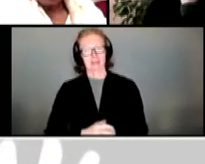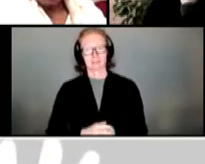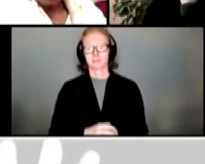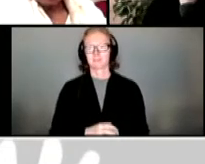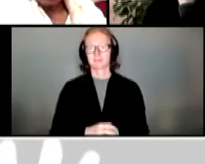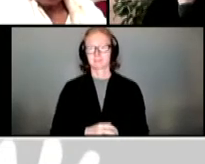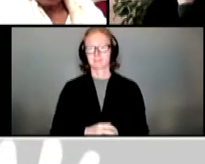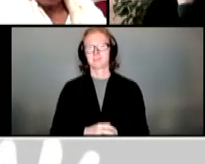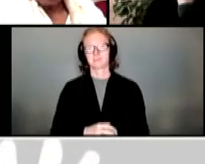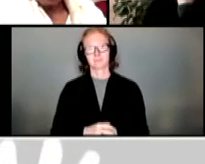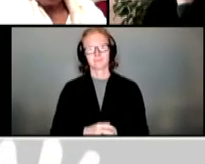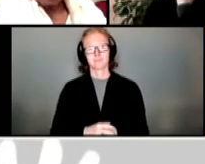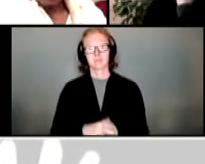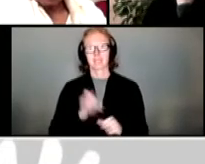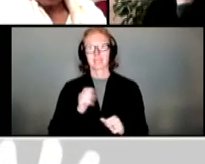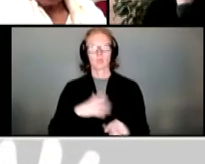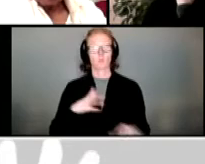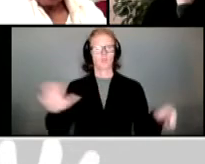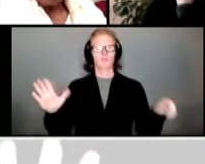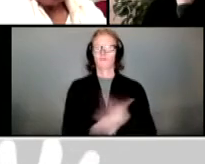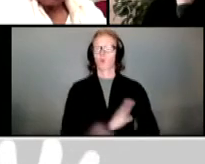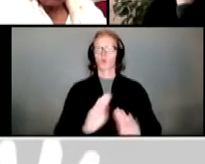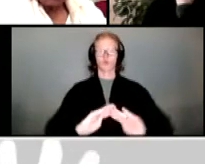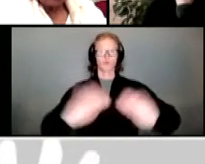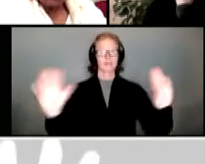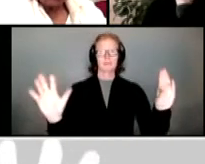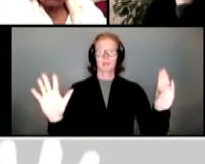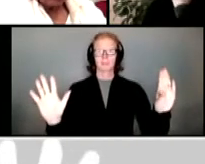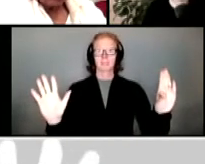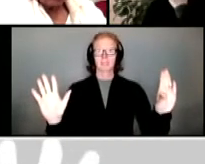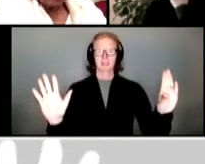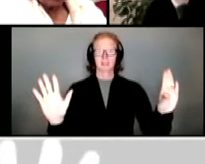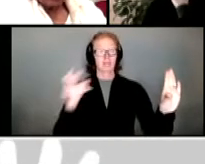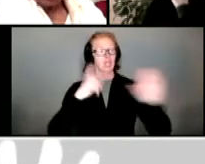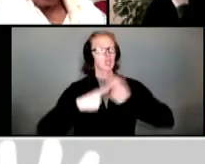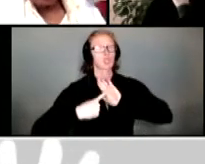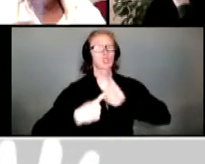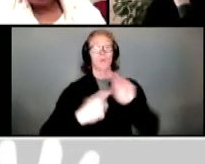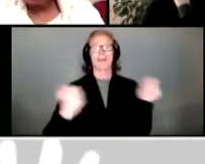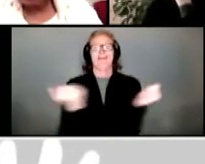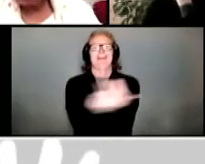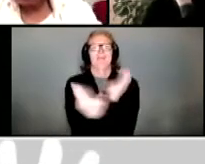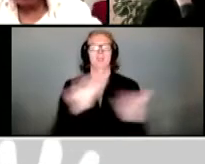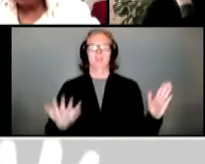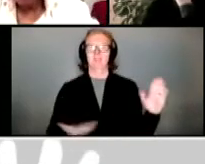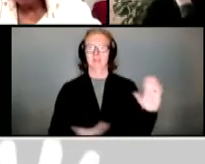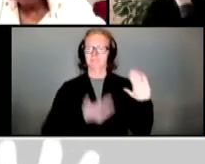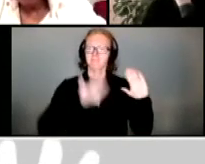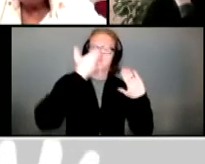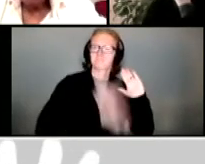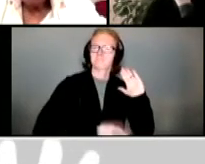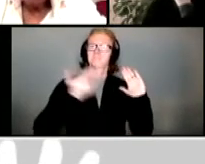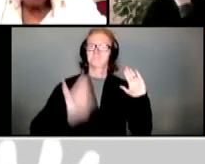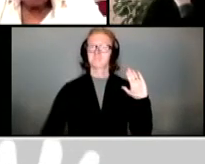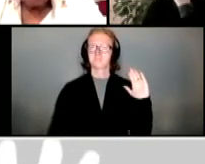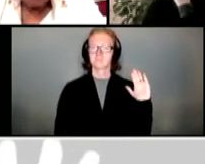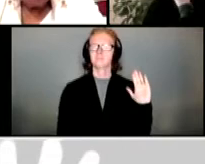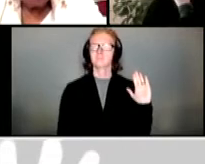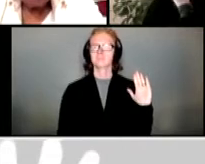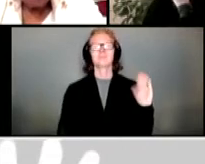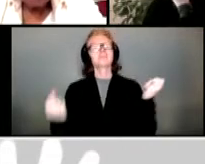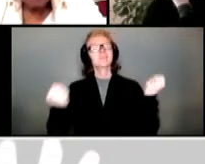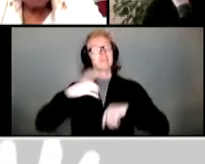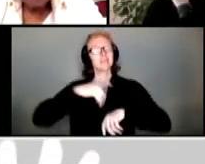curtain back and show what the information is, because too often when you have